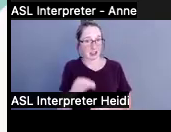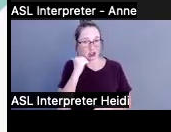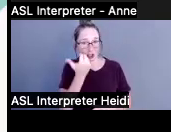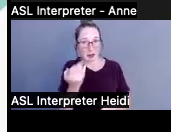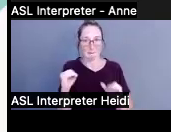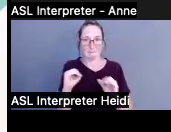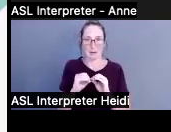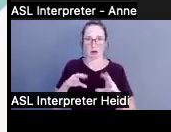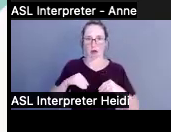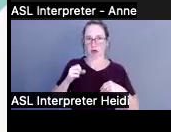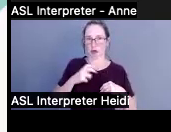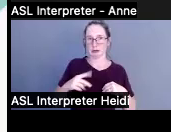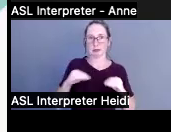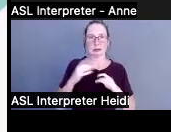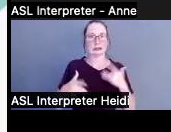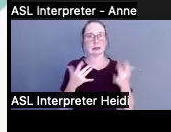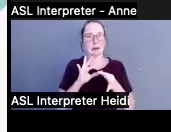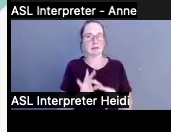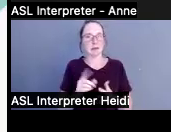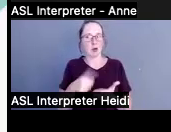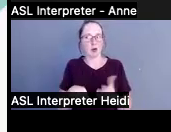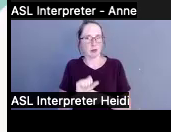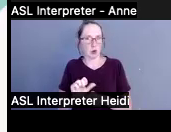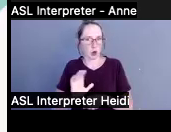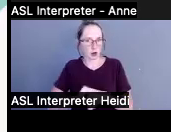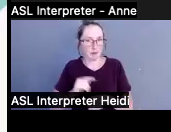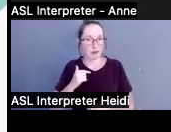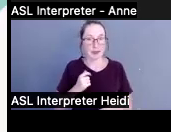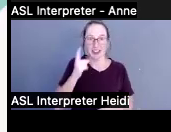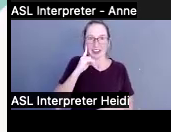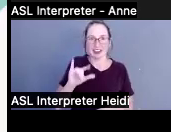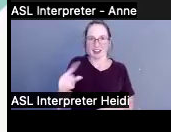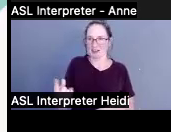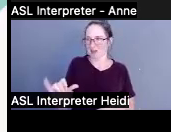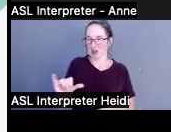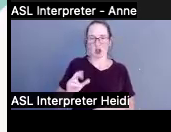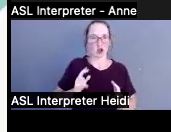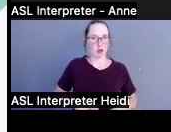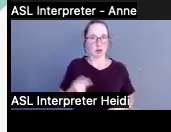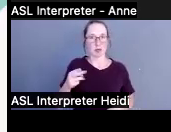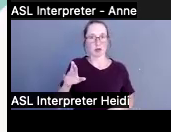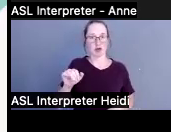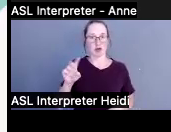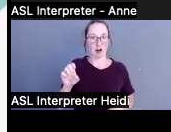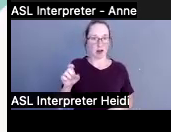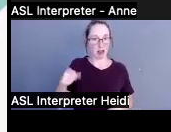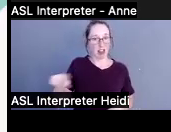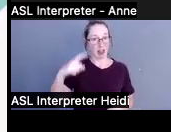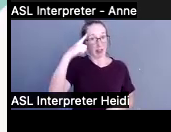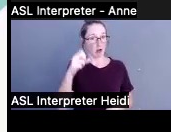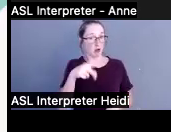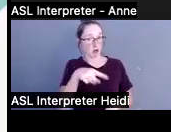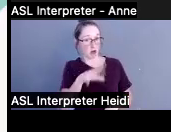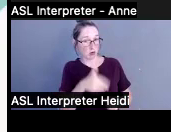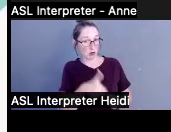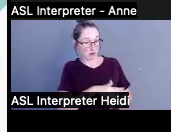more ownership, and excitement about what they're working on. I think that's just like human pride. They think, okay, you might be covering